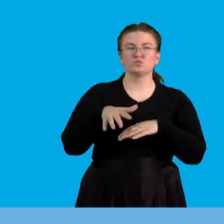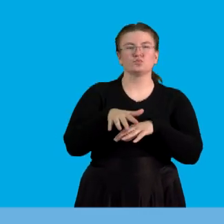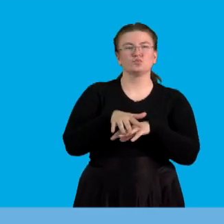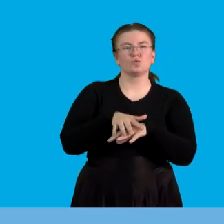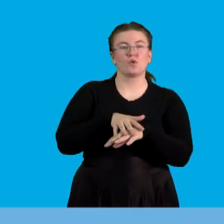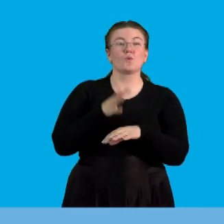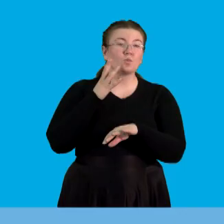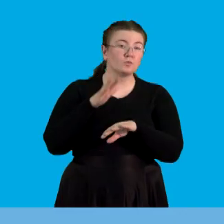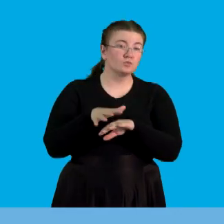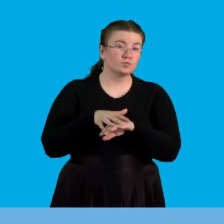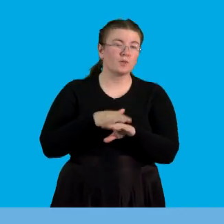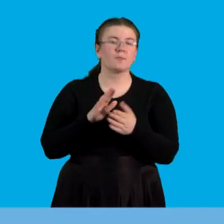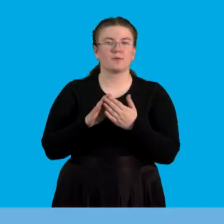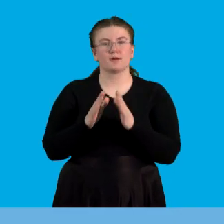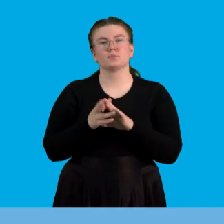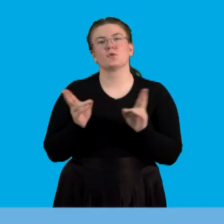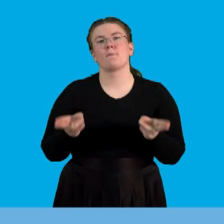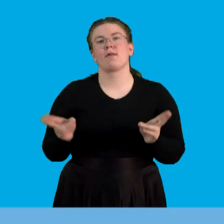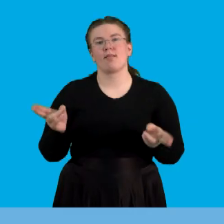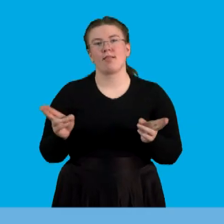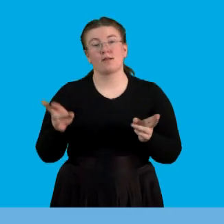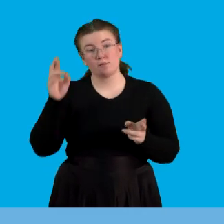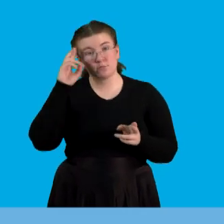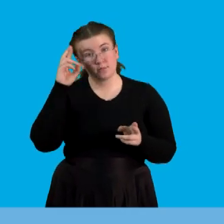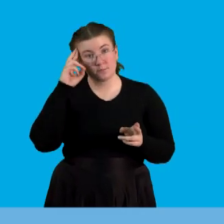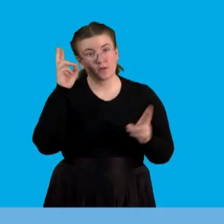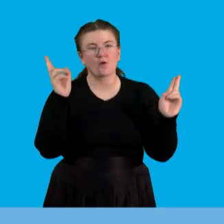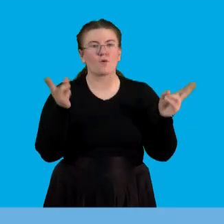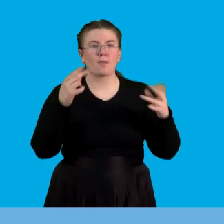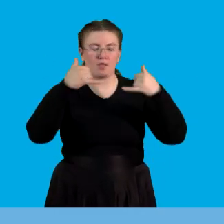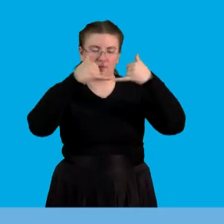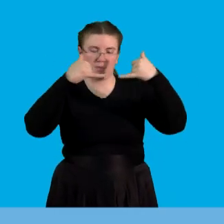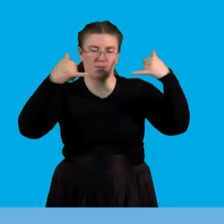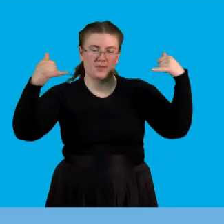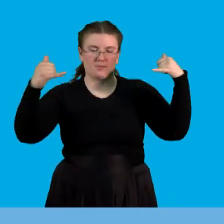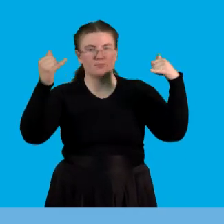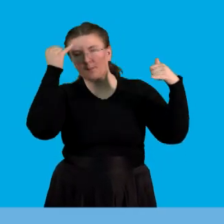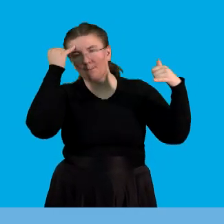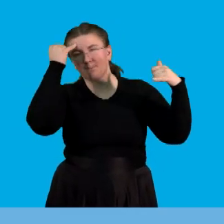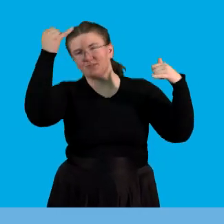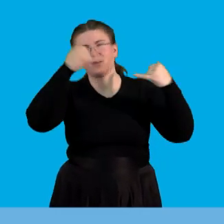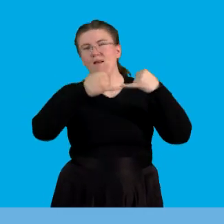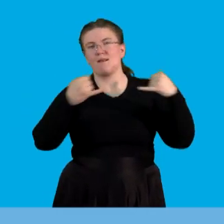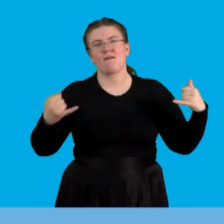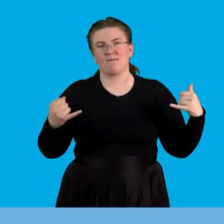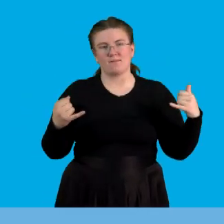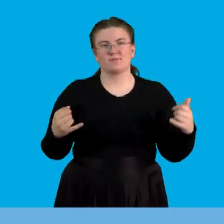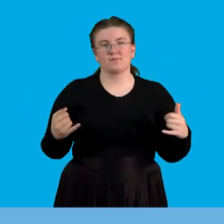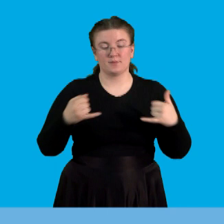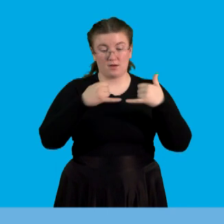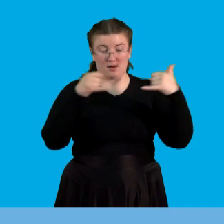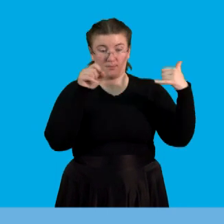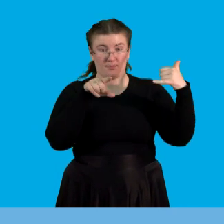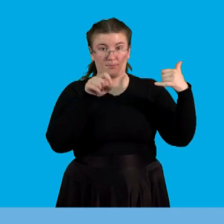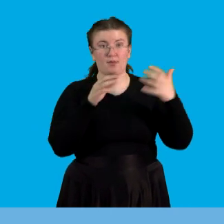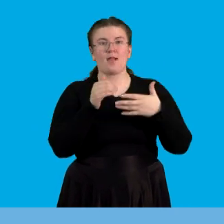towards the normal. Remember the normal line, it is the imaginary line that is drawn perpendicular to the surface. Now that imaginary